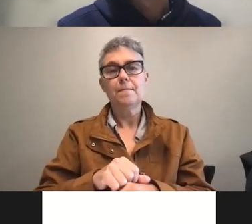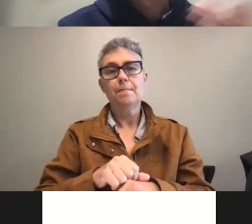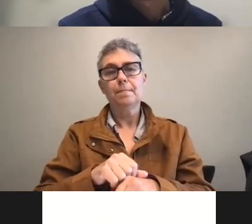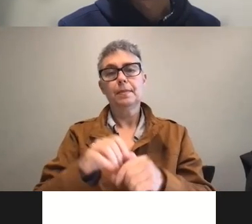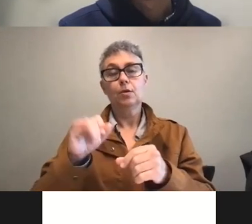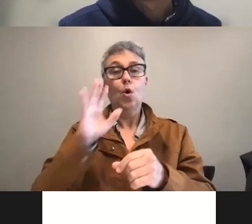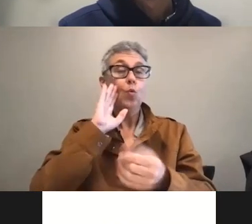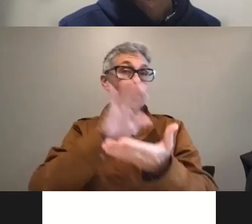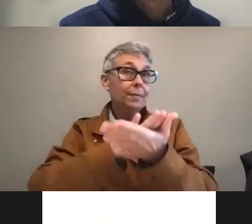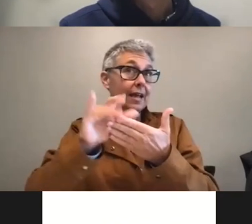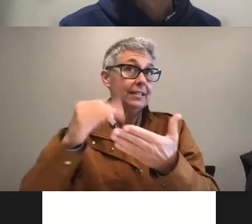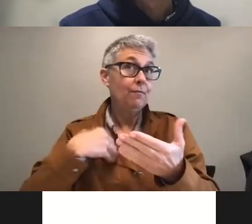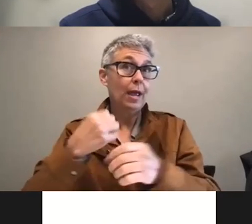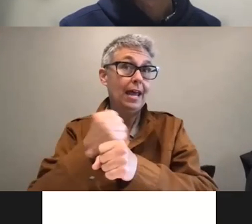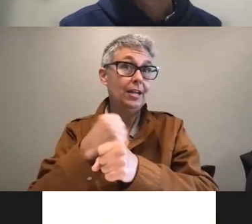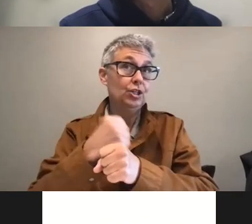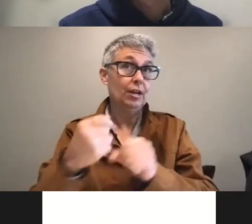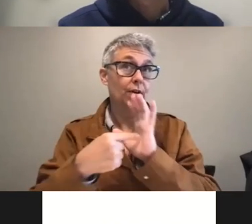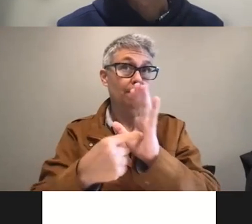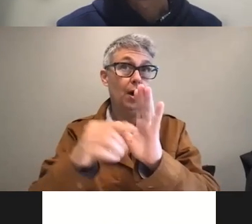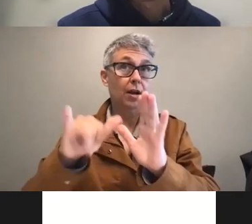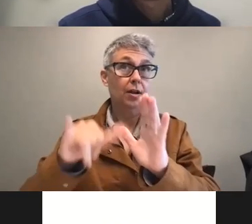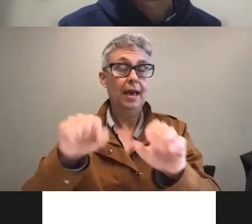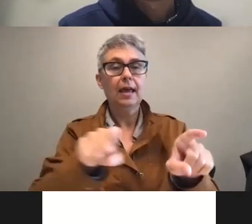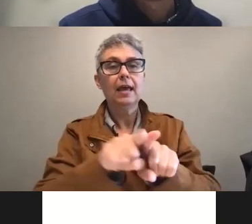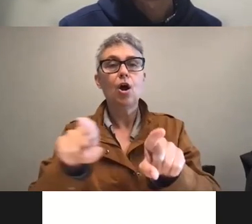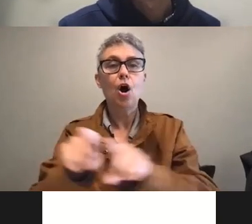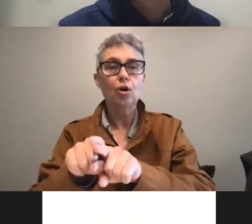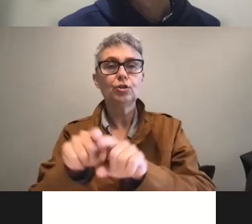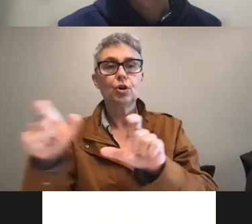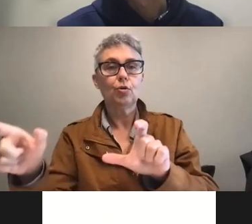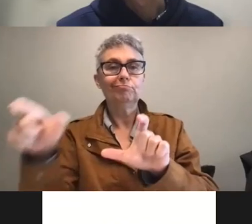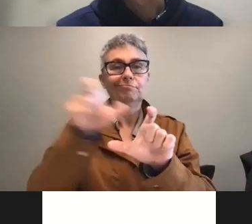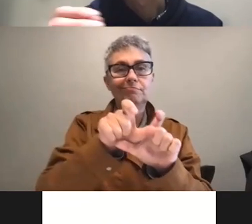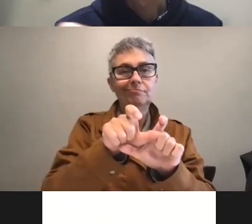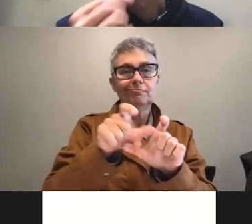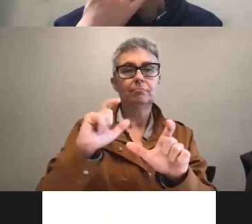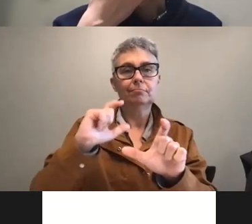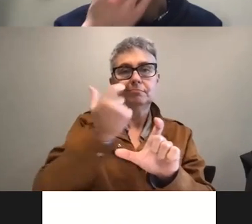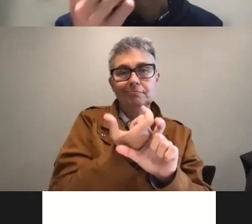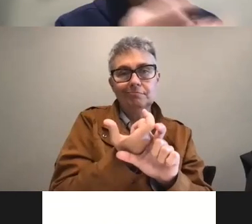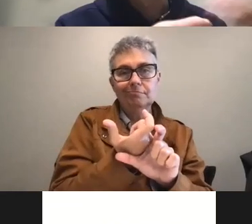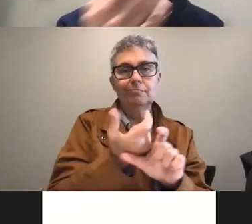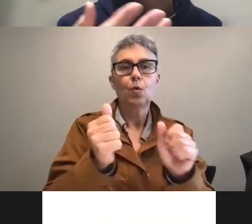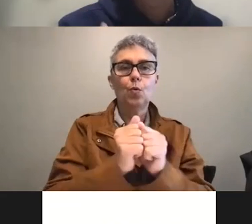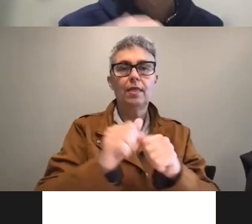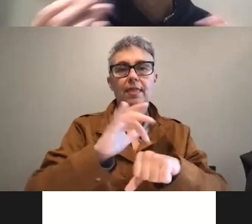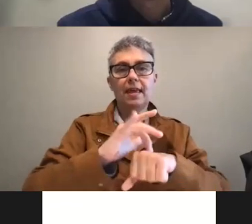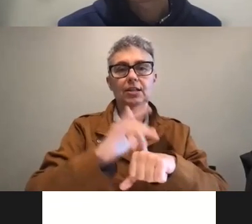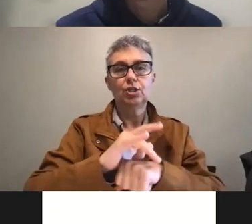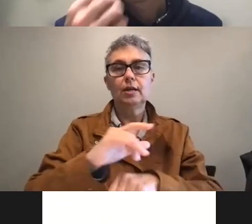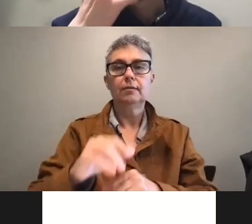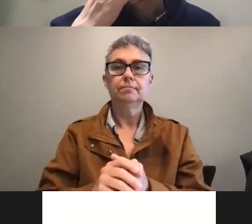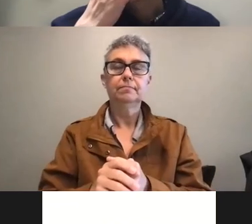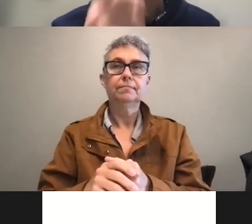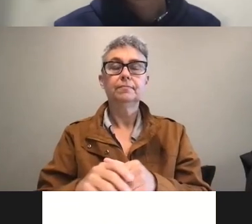have a generative model that can also condition on the antigen and kind of do this, also incorporating the structure, it'll be